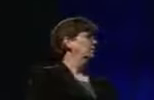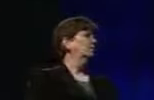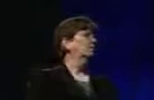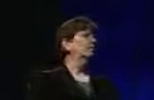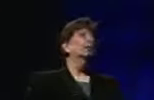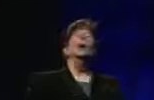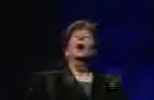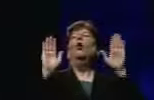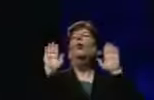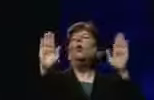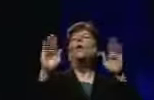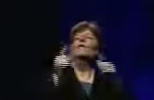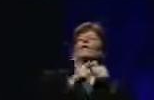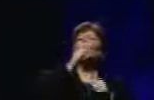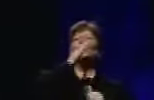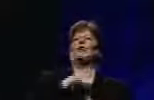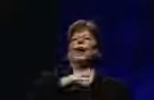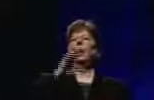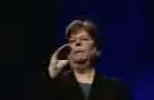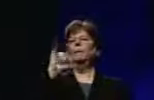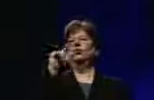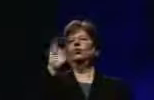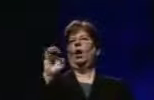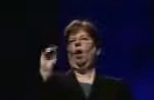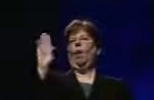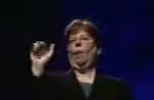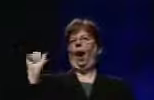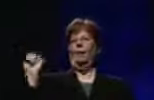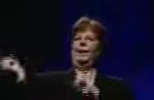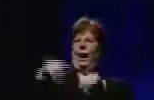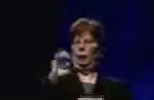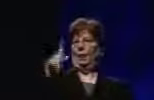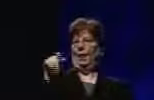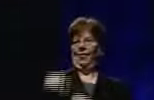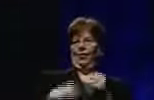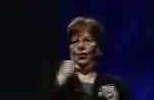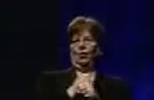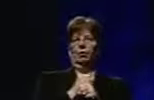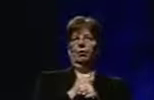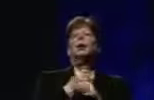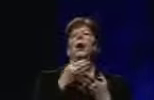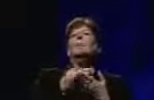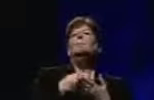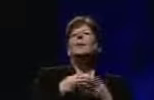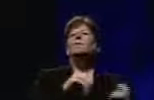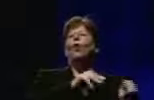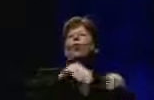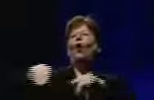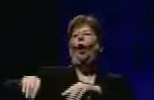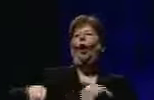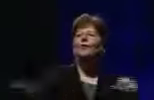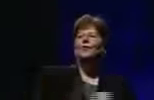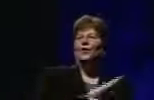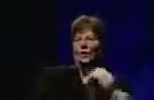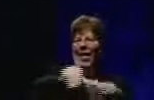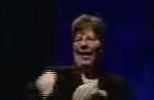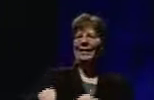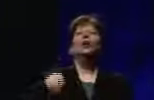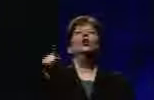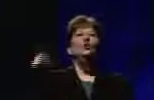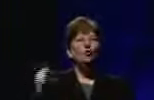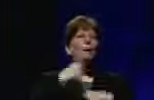Our wonderful First Lady, Michelle Obama, came to EPA earlier this year, and even before the garden was completely planted, she made